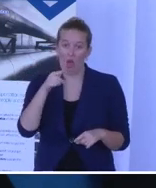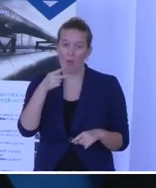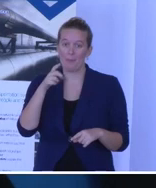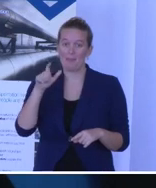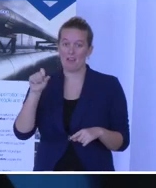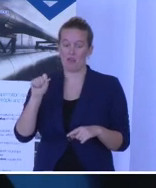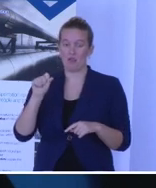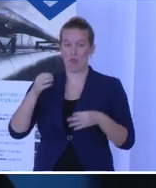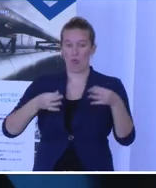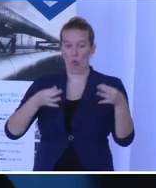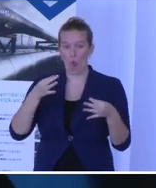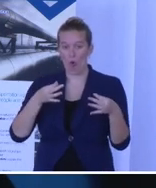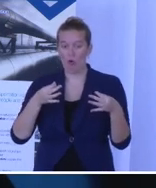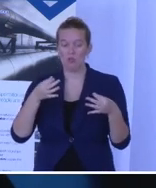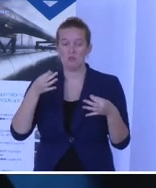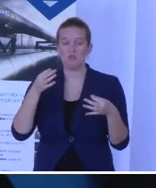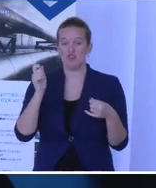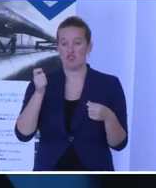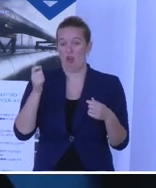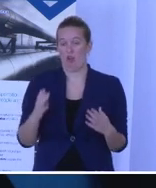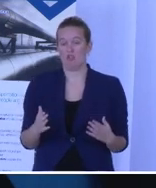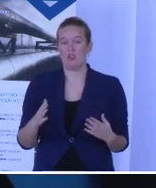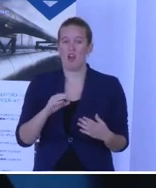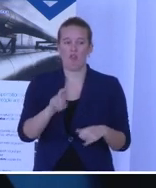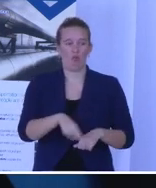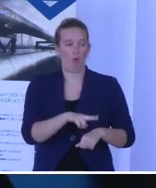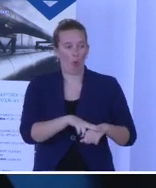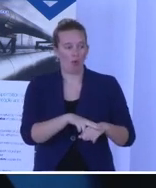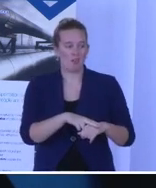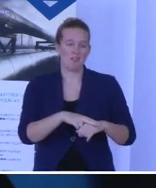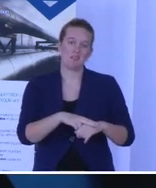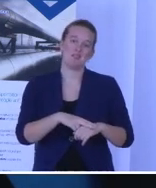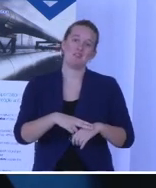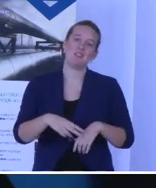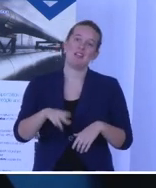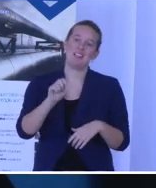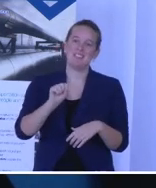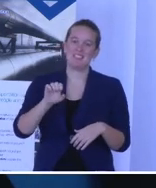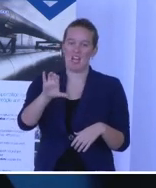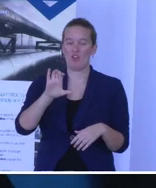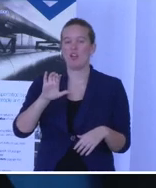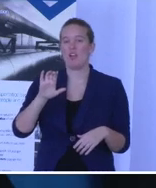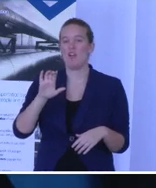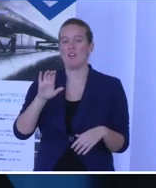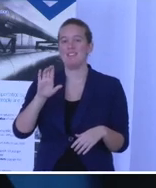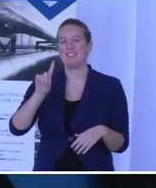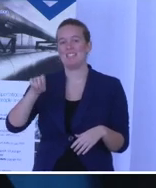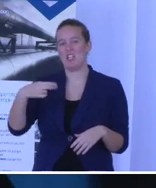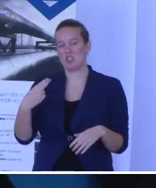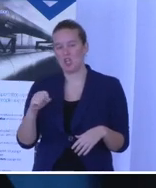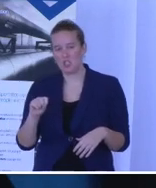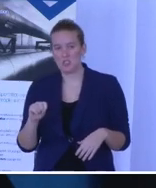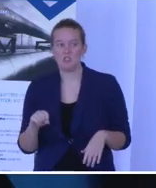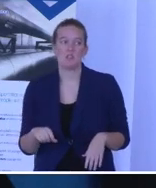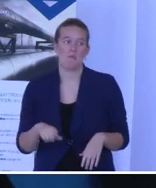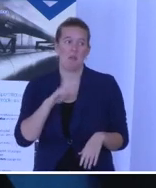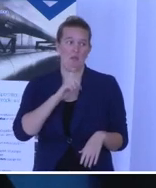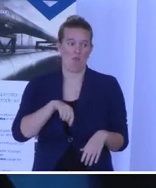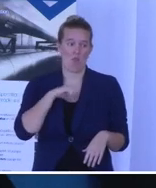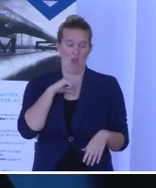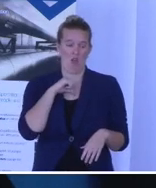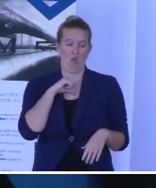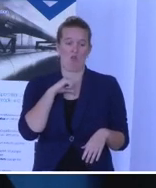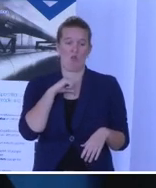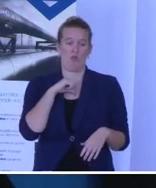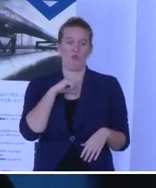and as, of course, the Secretary of Homeland Security, the second secretary, and I'm very proud to call